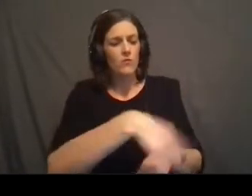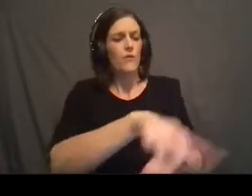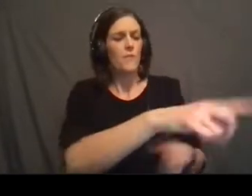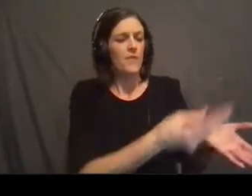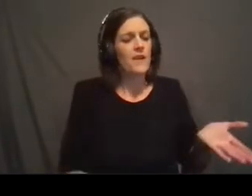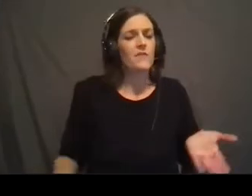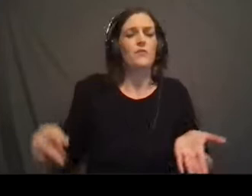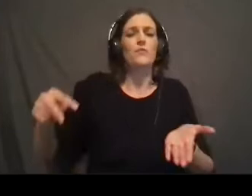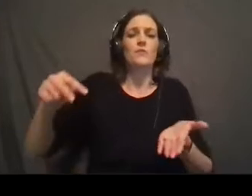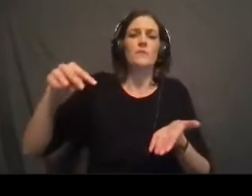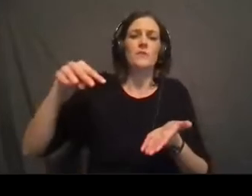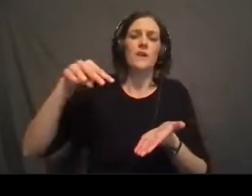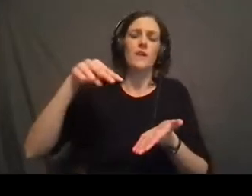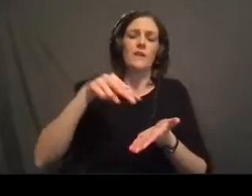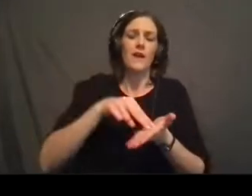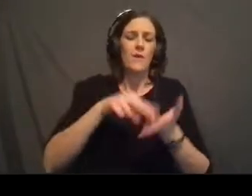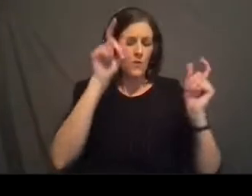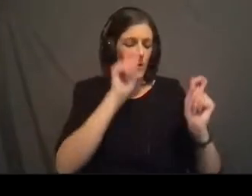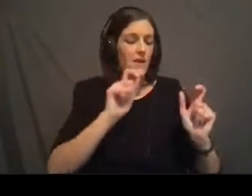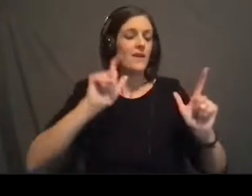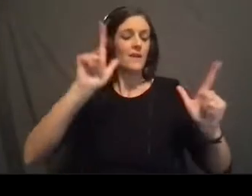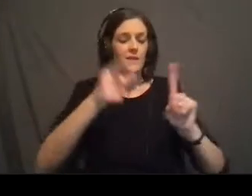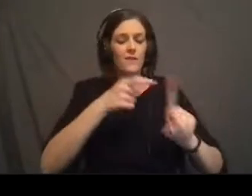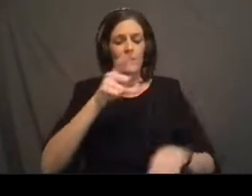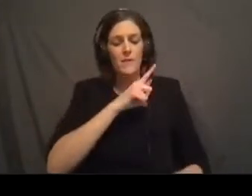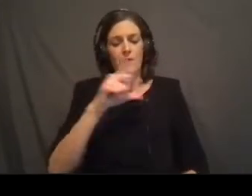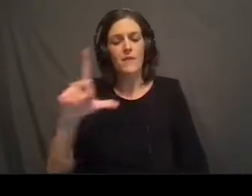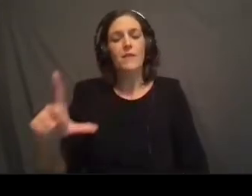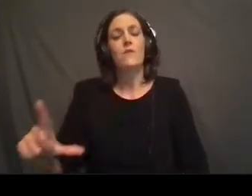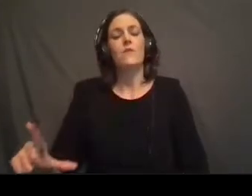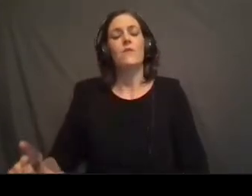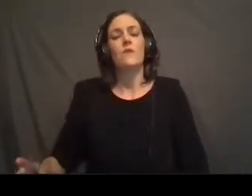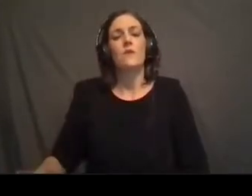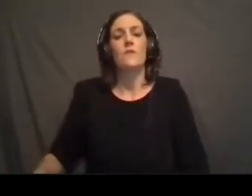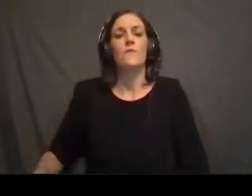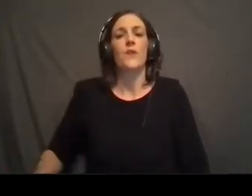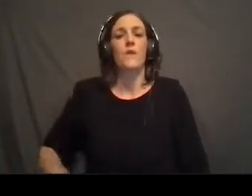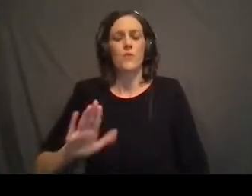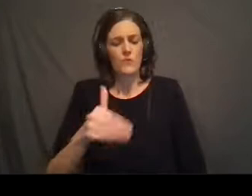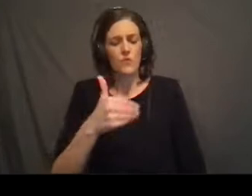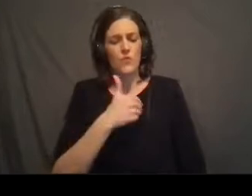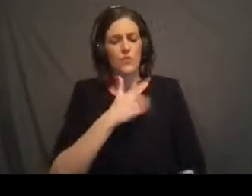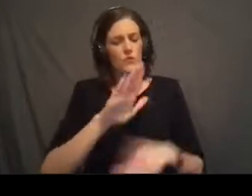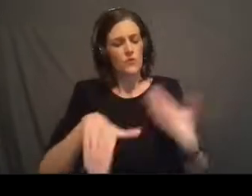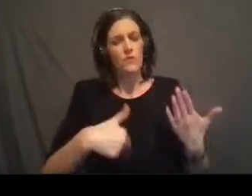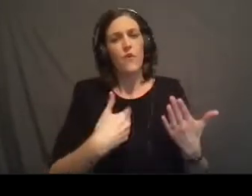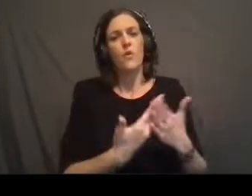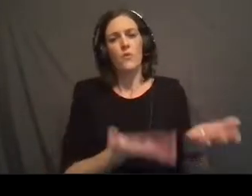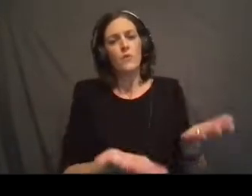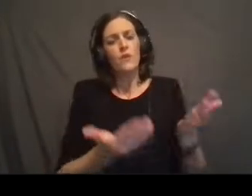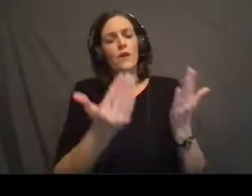rose from their tombs, now awakened by the Lord, for the souls